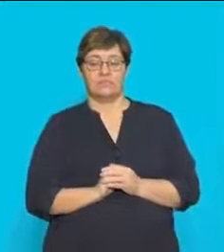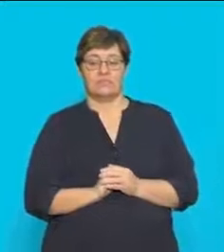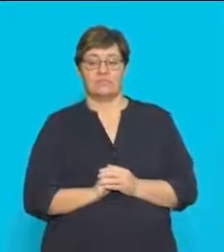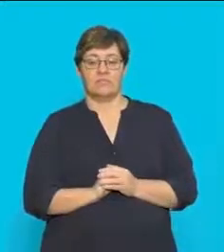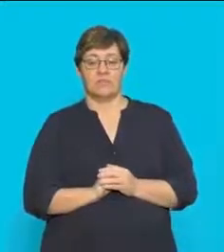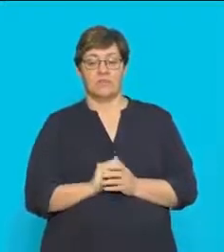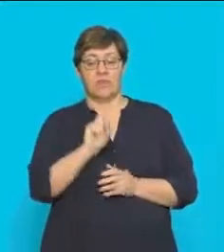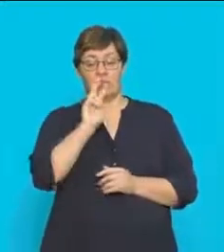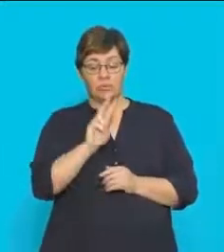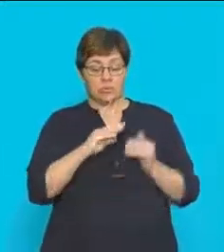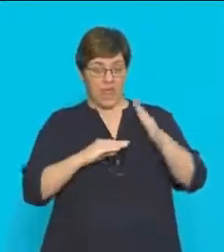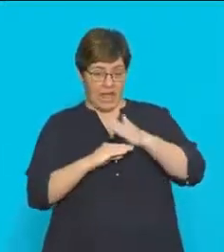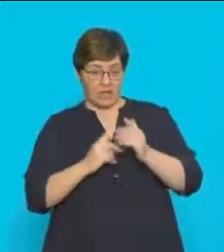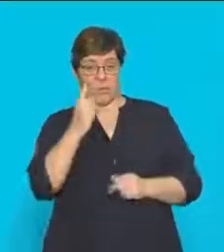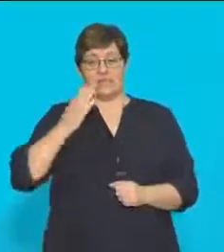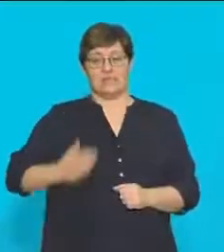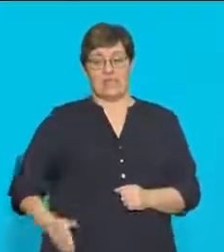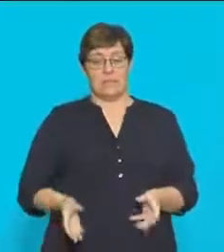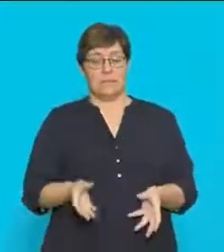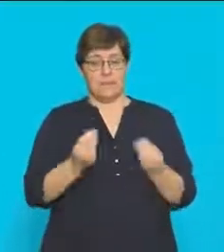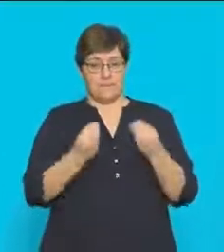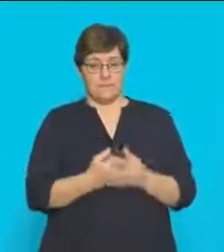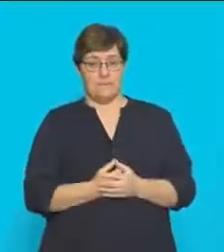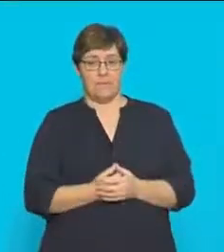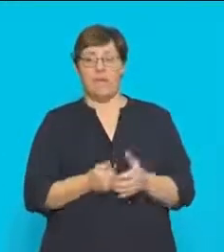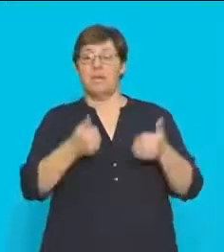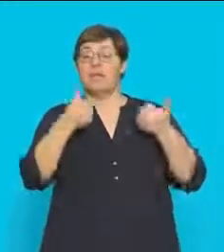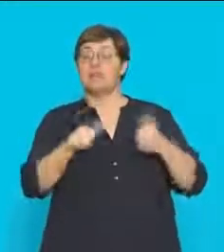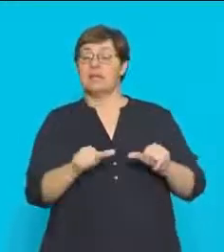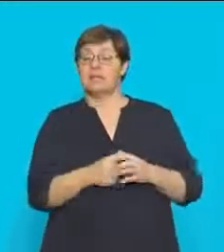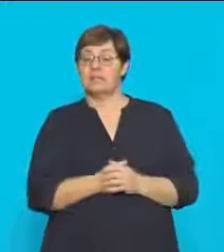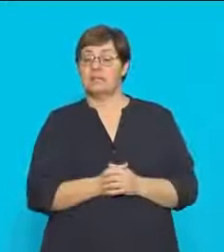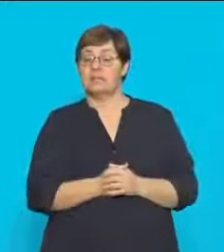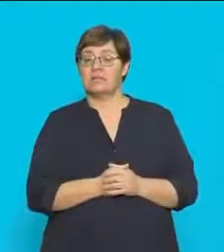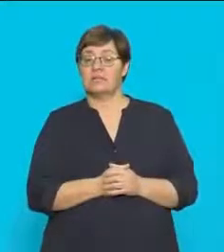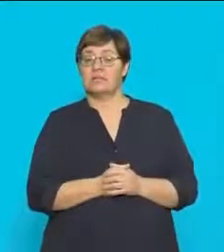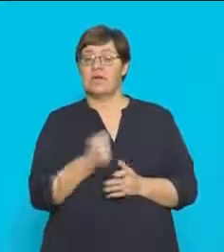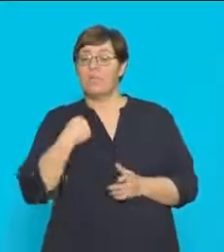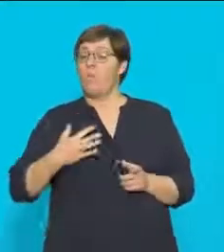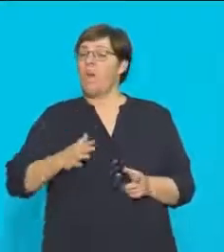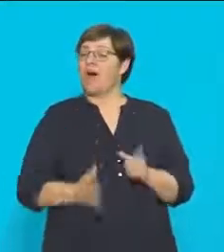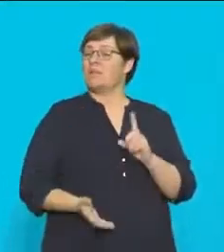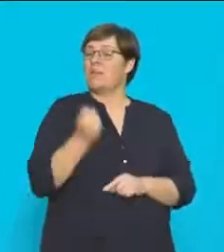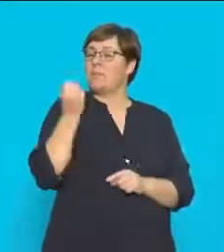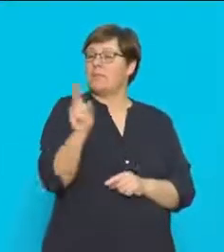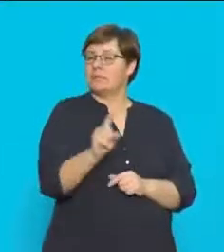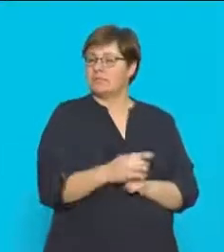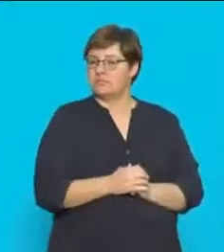So, we're given two angles and one side. The next question we're going to ask, what are we